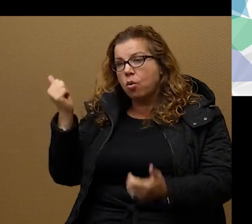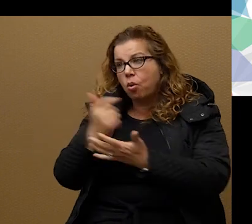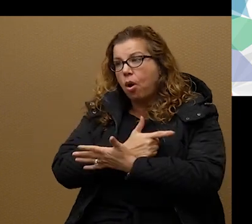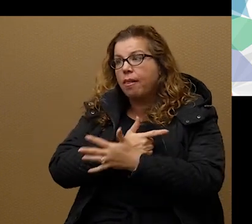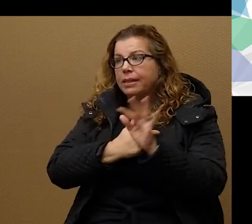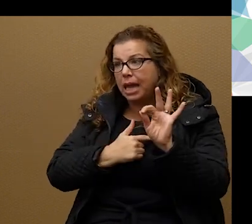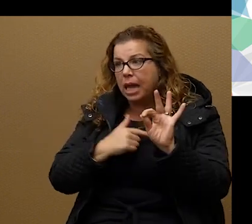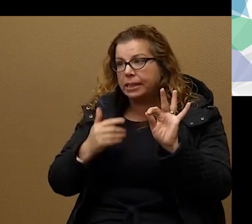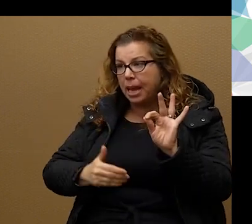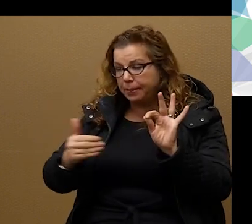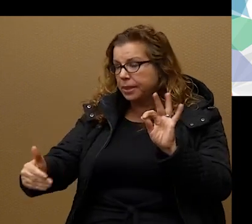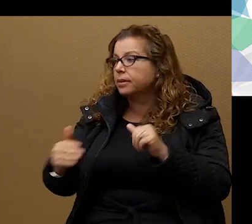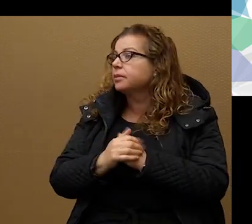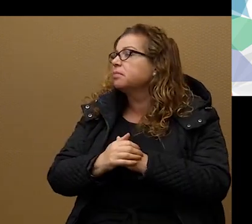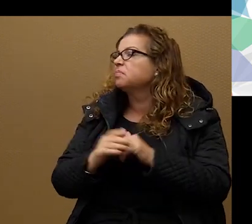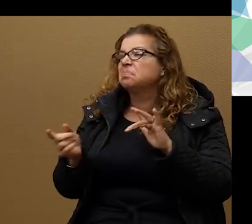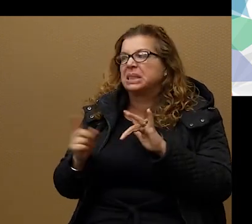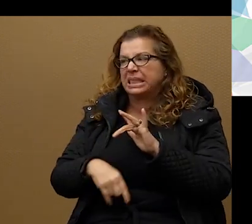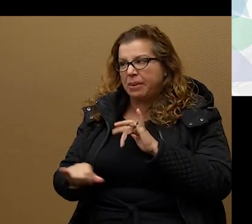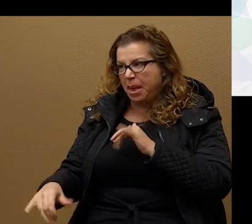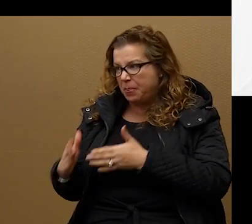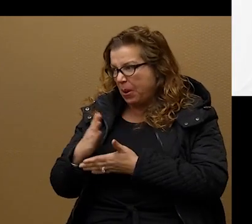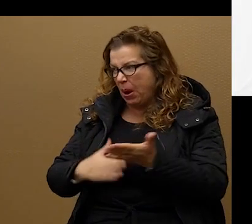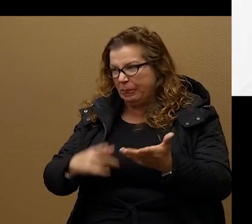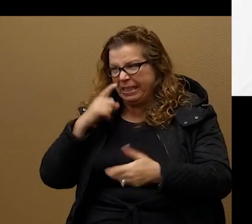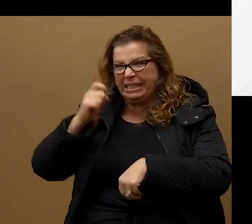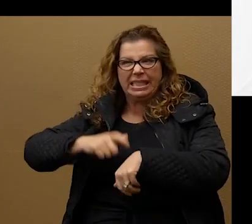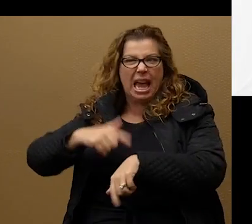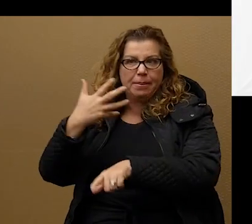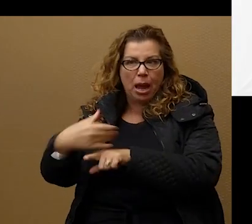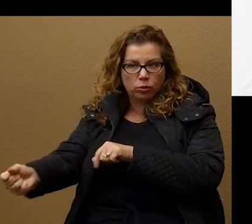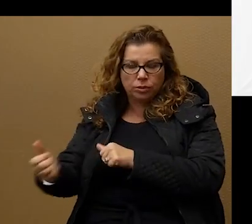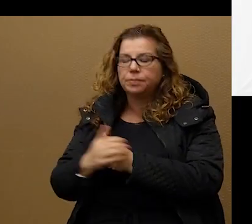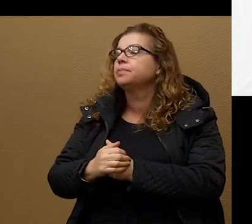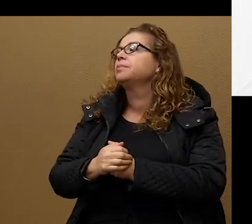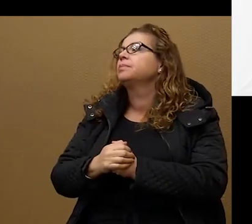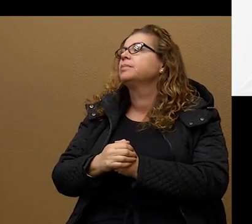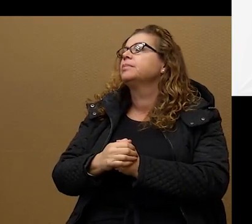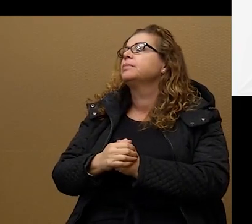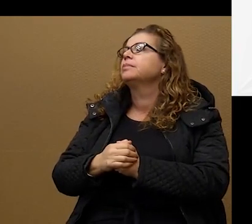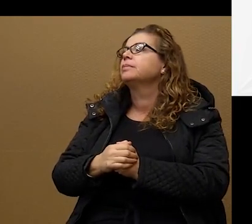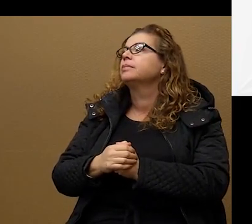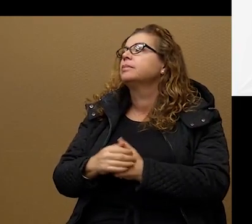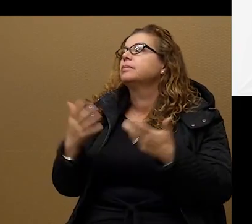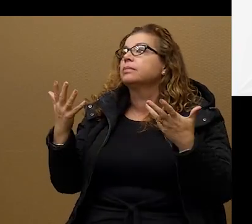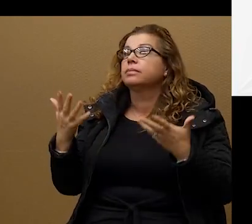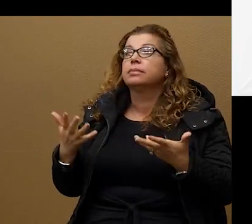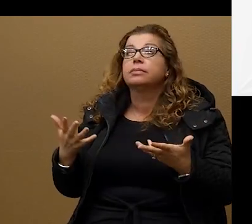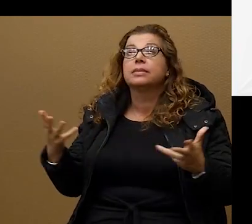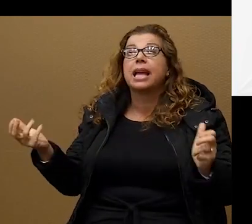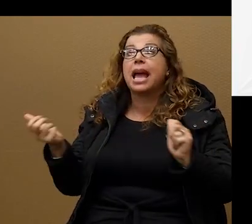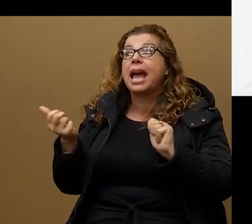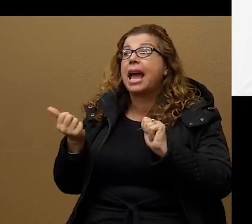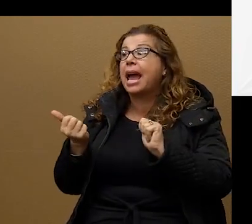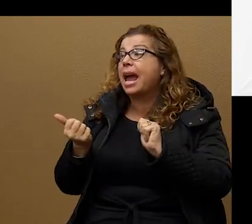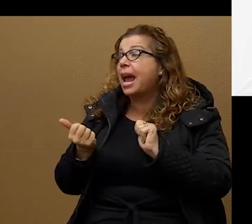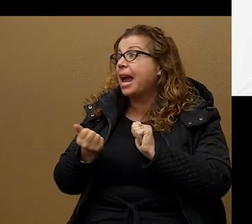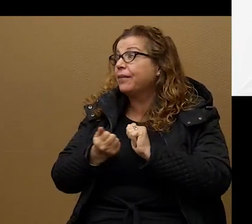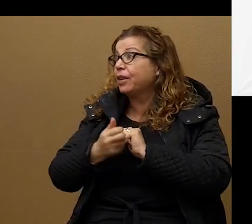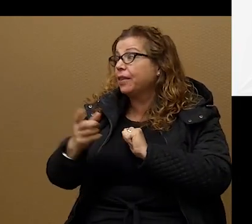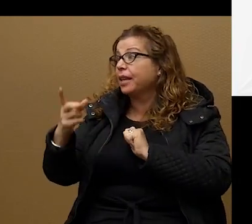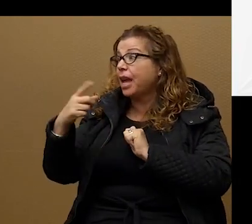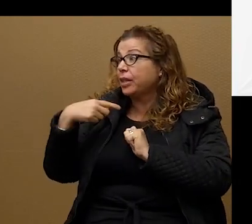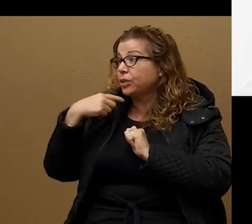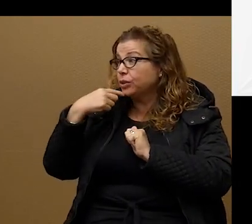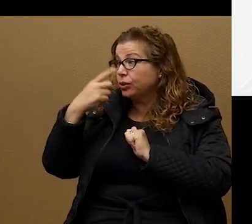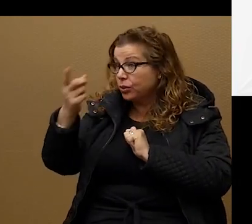And then we were going to practice, but we are out of time. So everything that I said today is